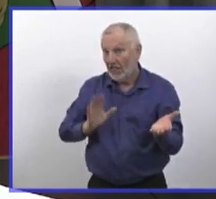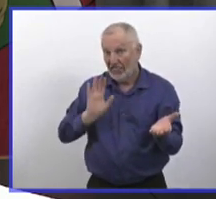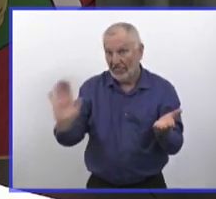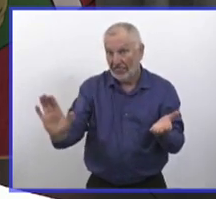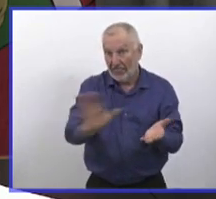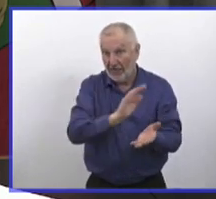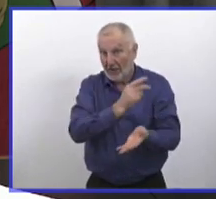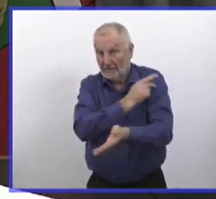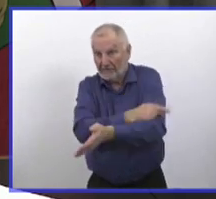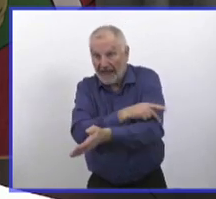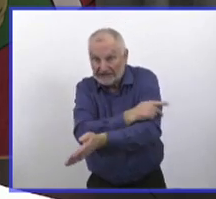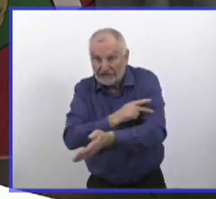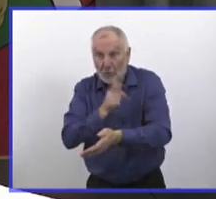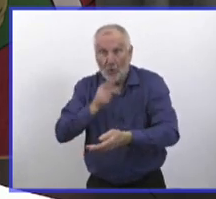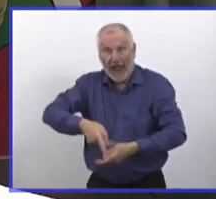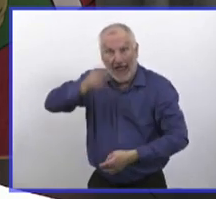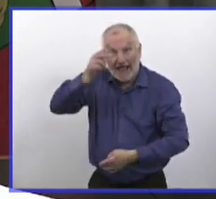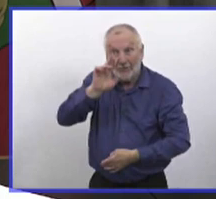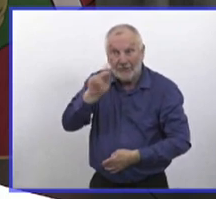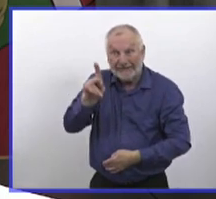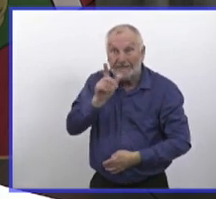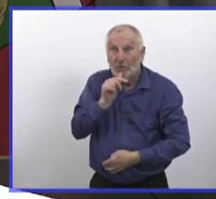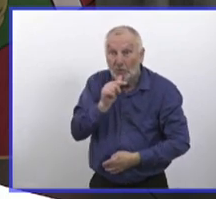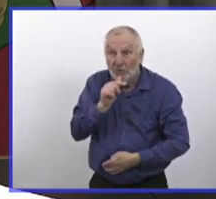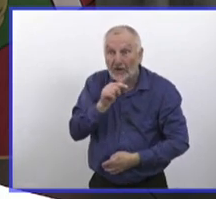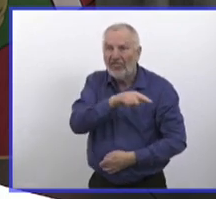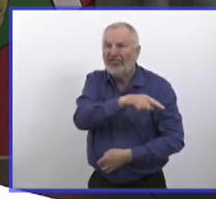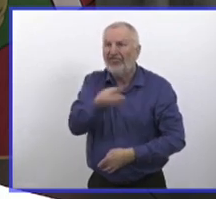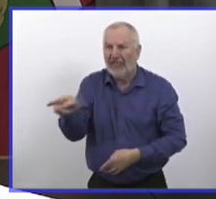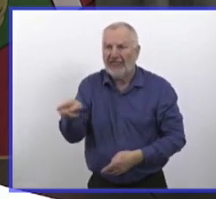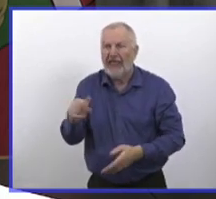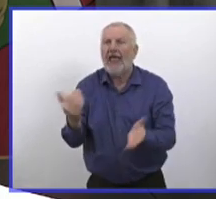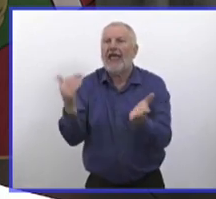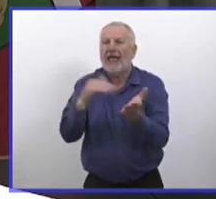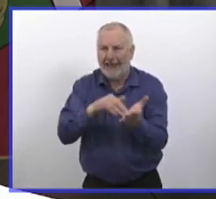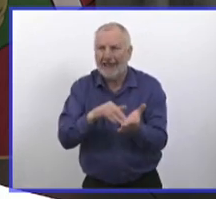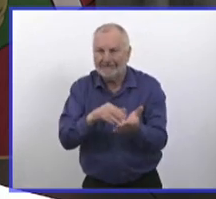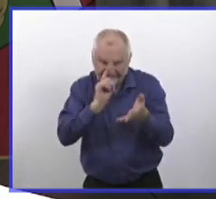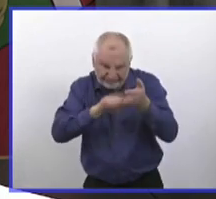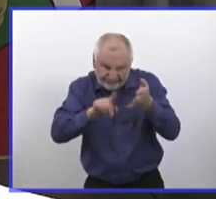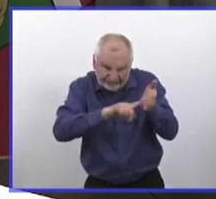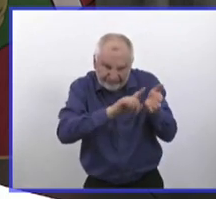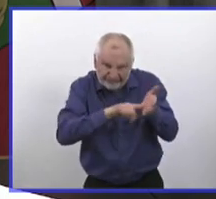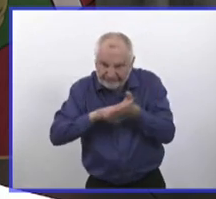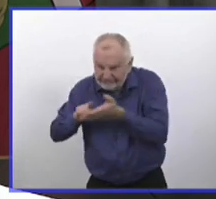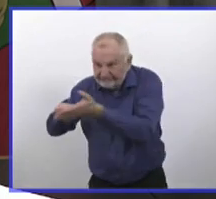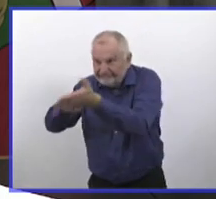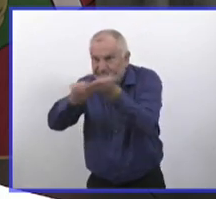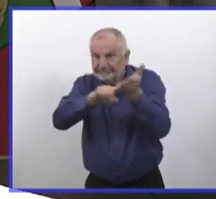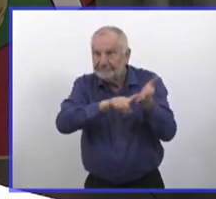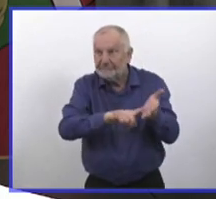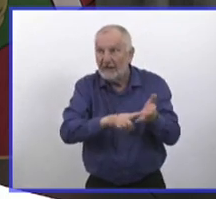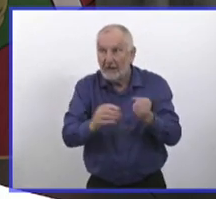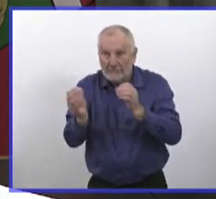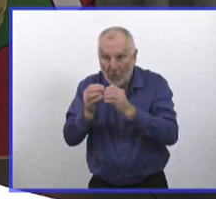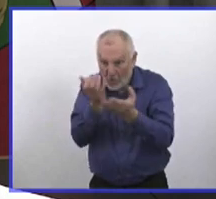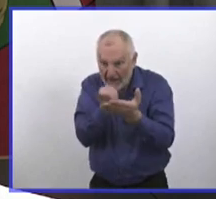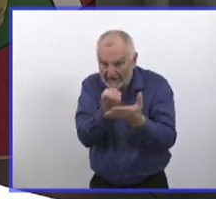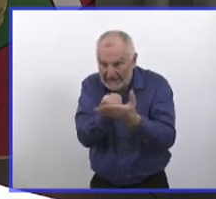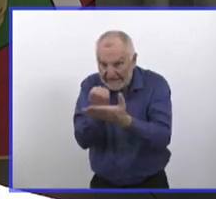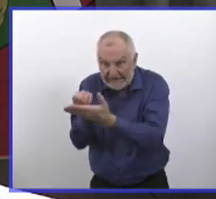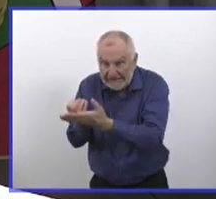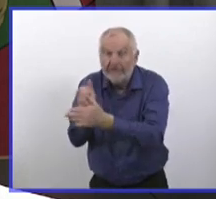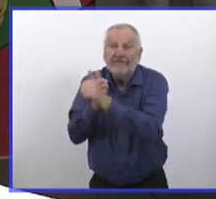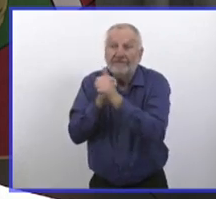populations. And they also were able to delve deeper into the more specific literature and evidence around each